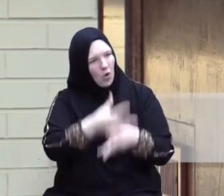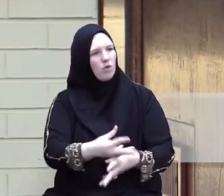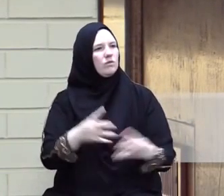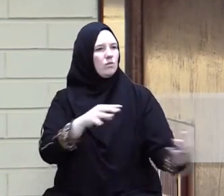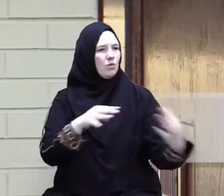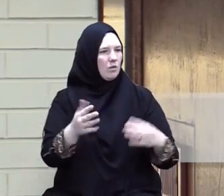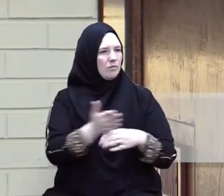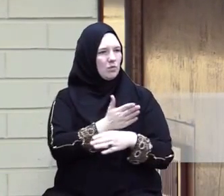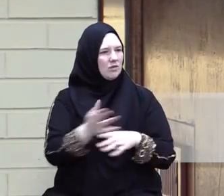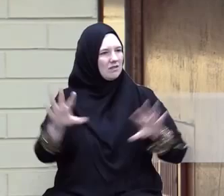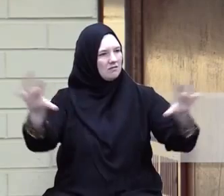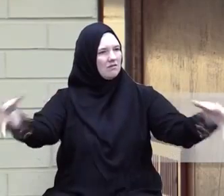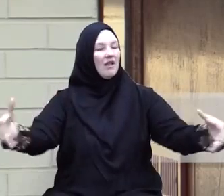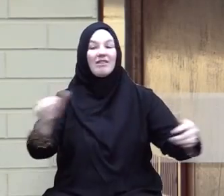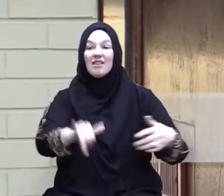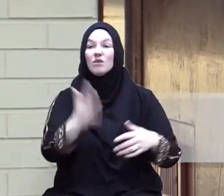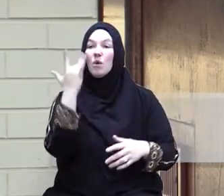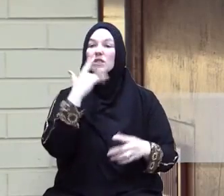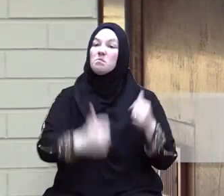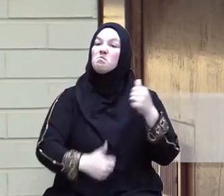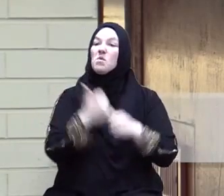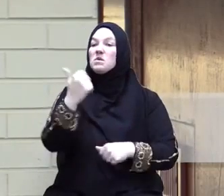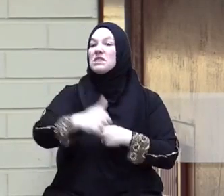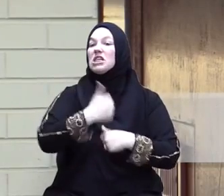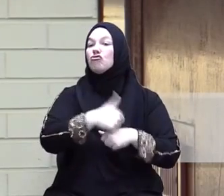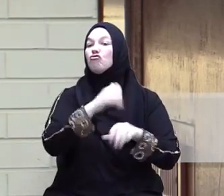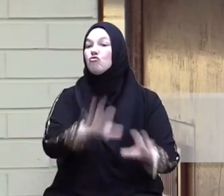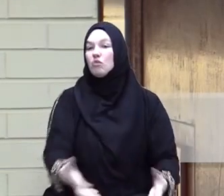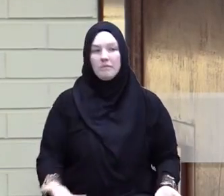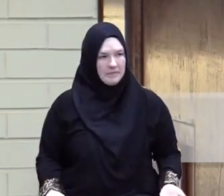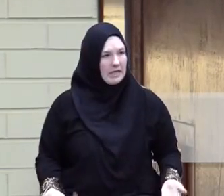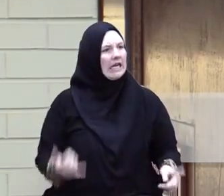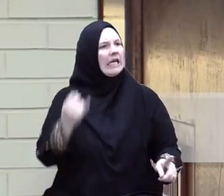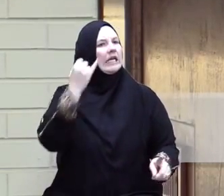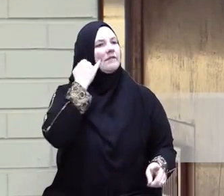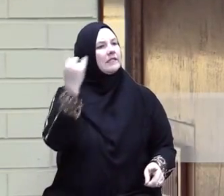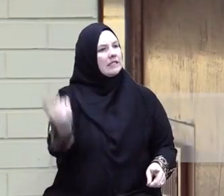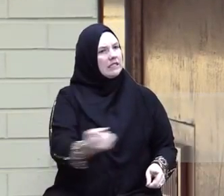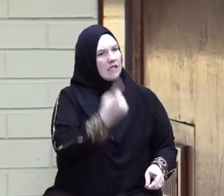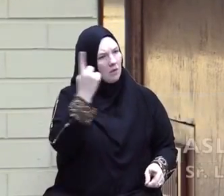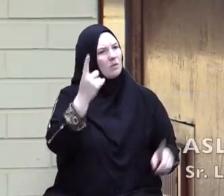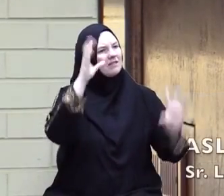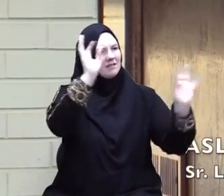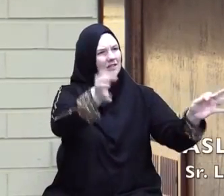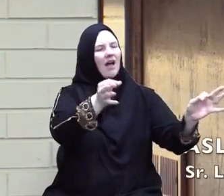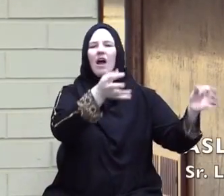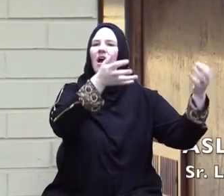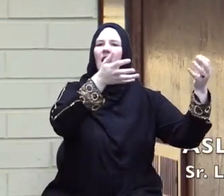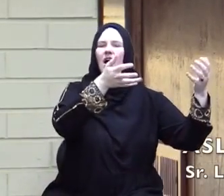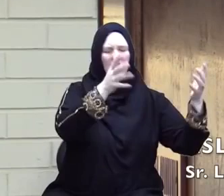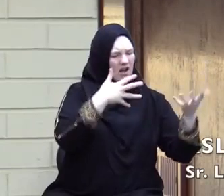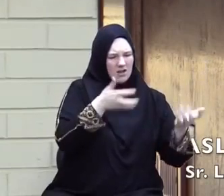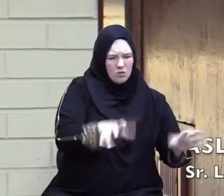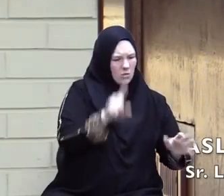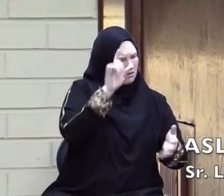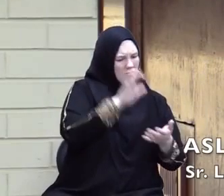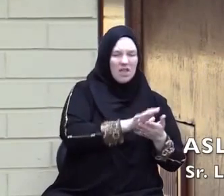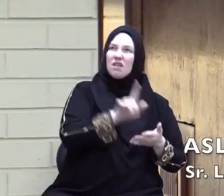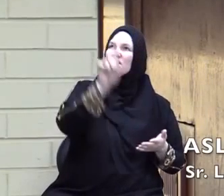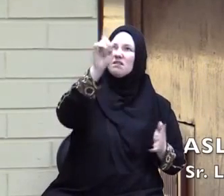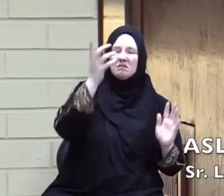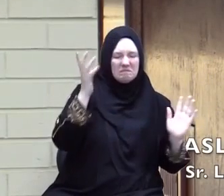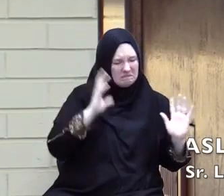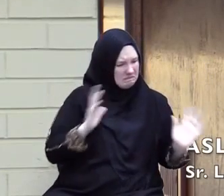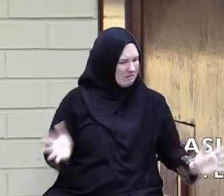the most dangerous group. If someone makes a choice to be an unbeliever or disbeliever, he likes what he